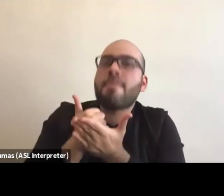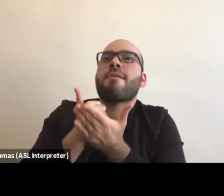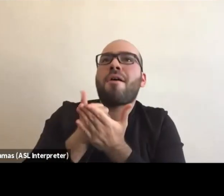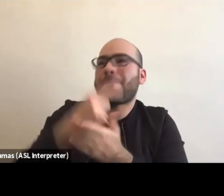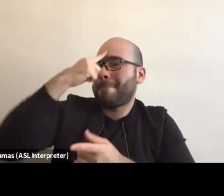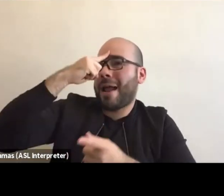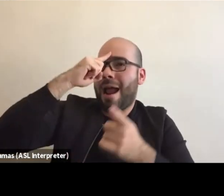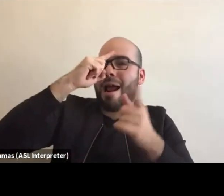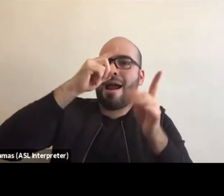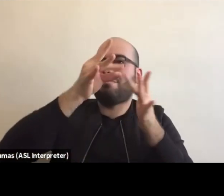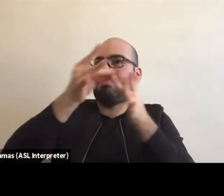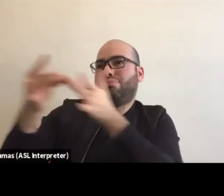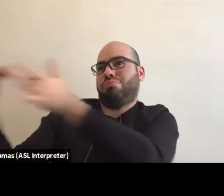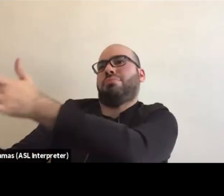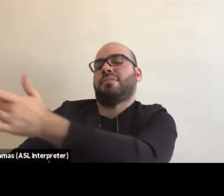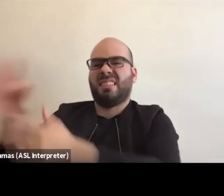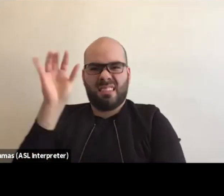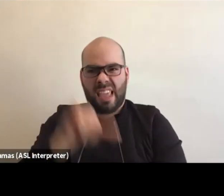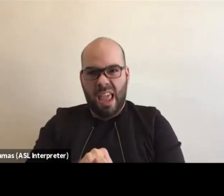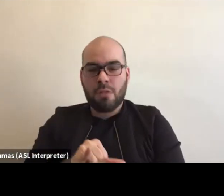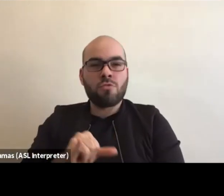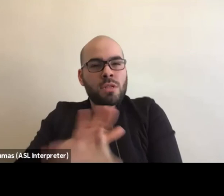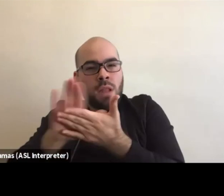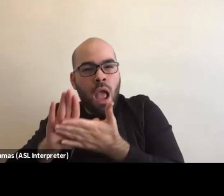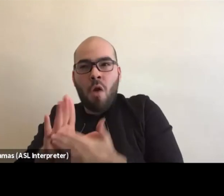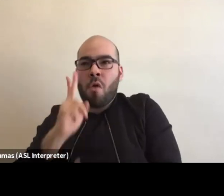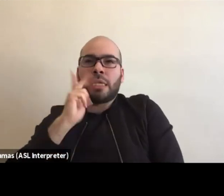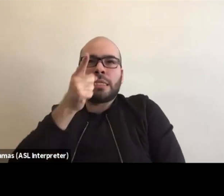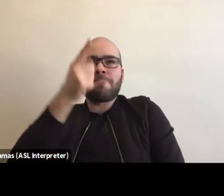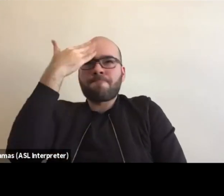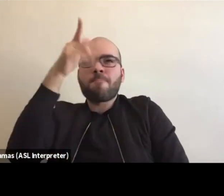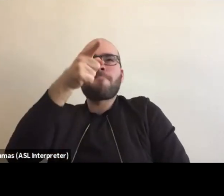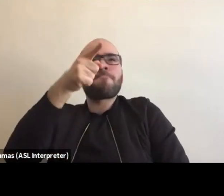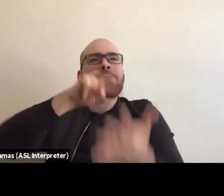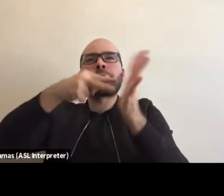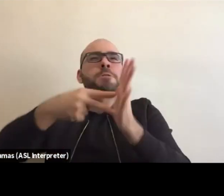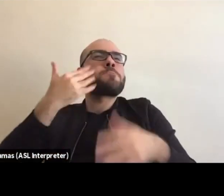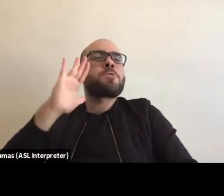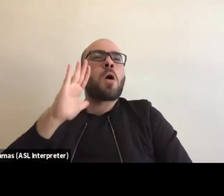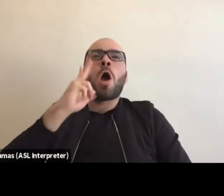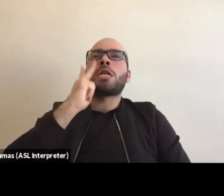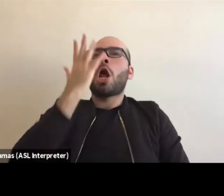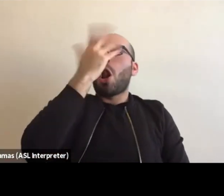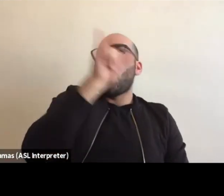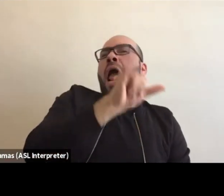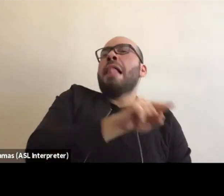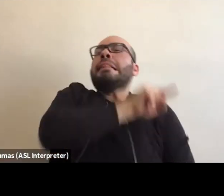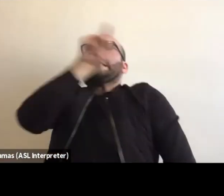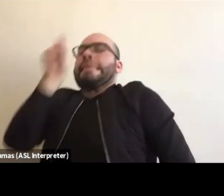unfamiliar to them, that they're like seeing something and sort of that sparks this other thing. So I love